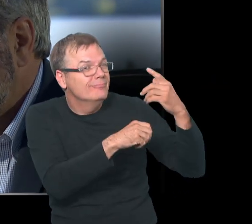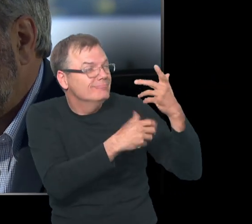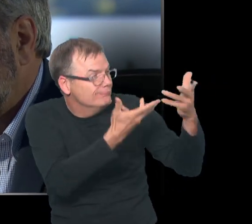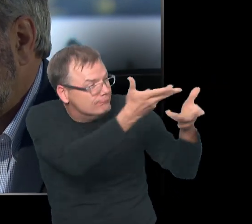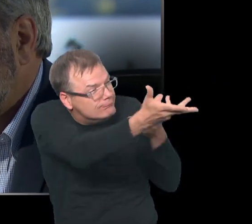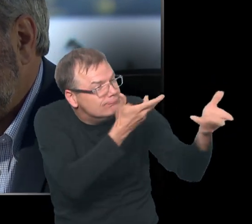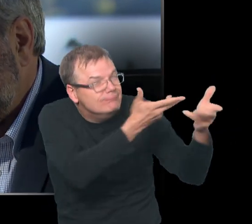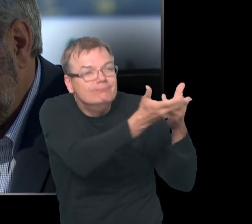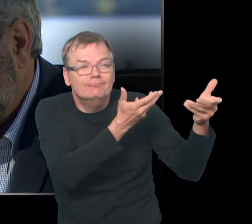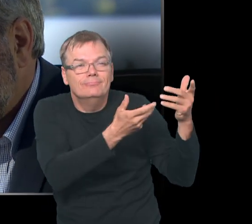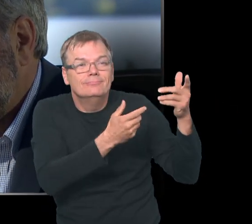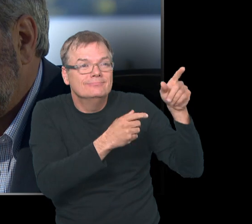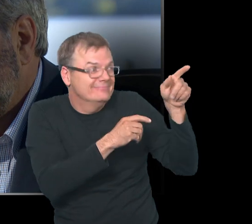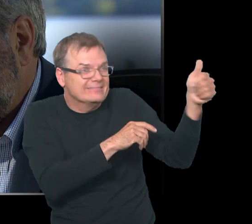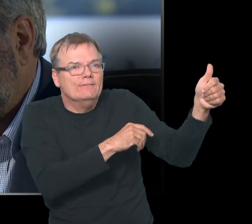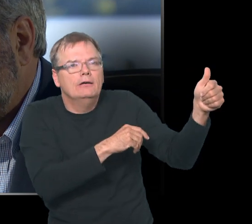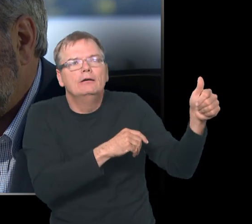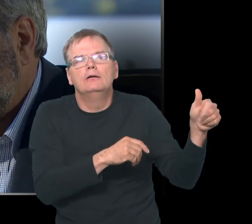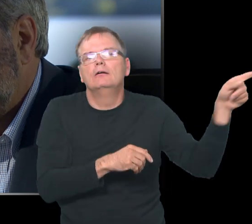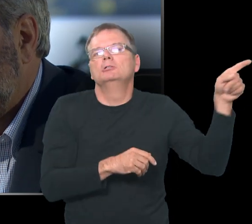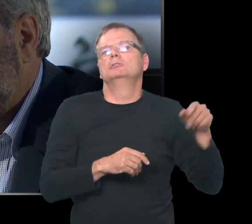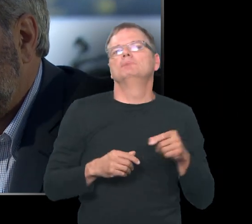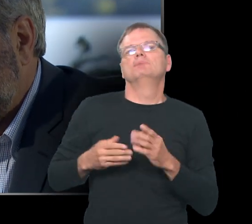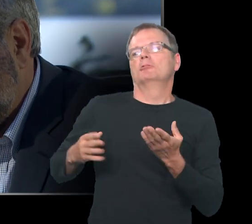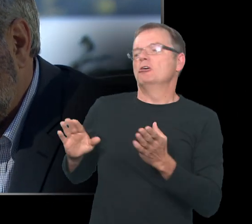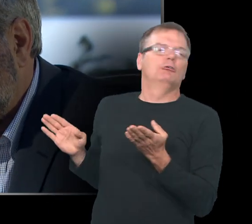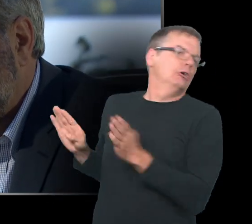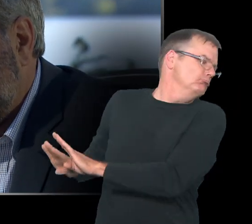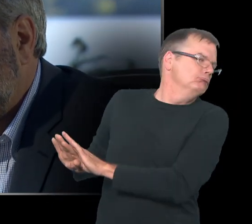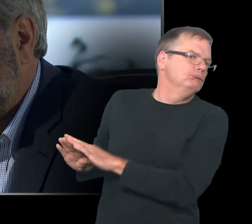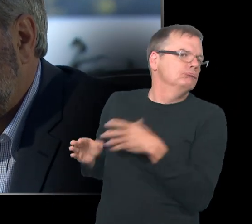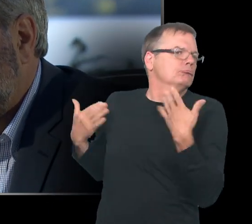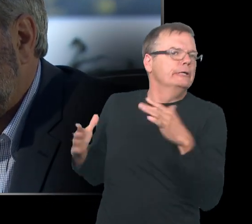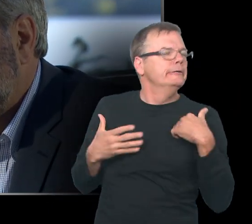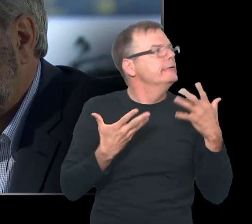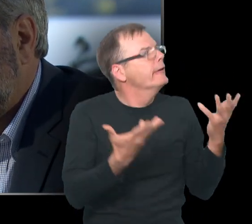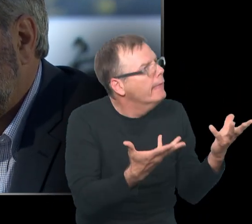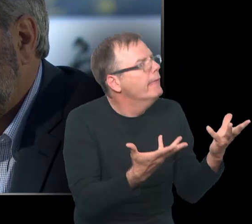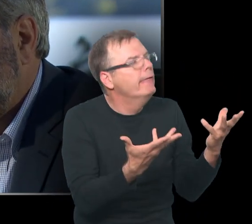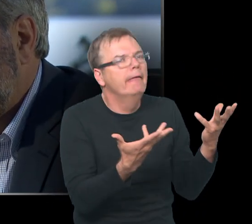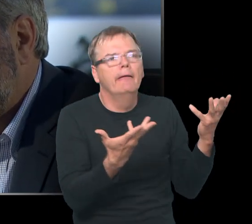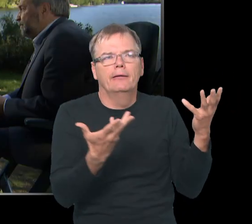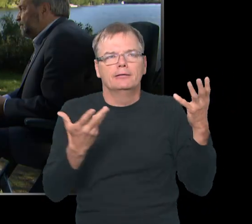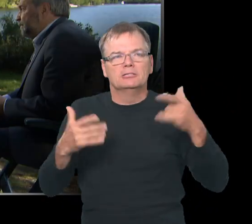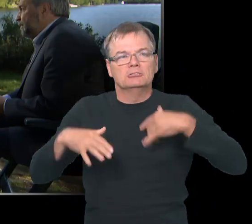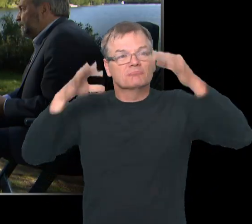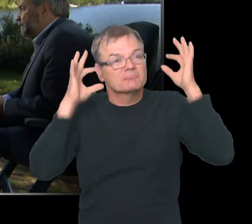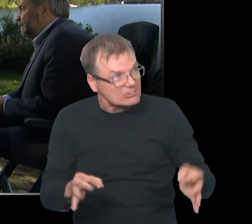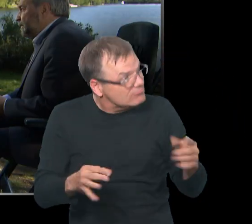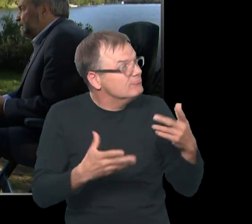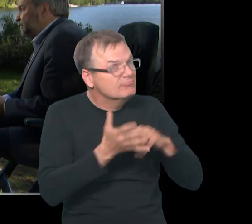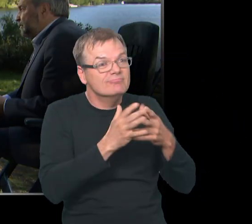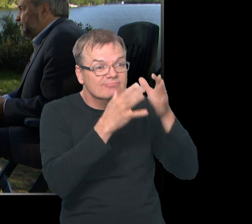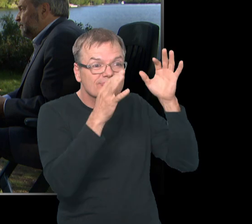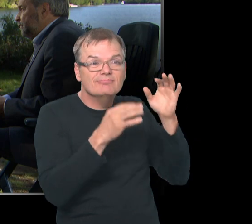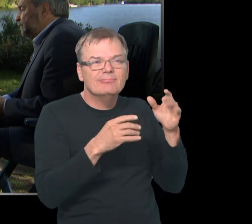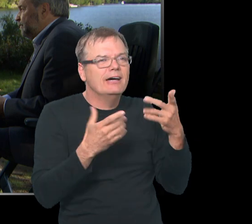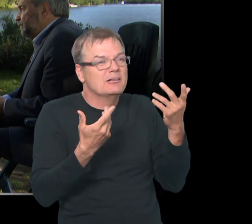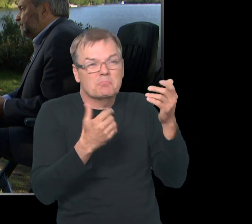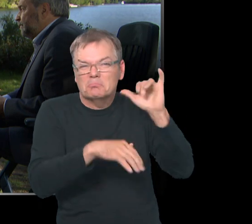opened that door several times, but it's he himself who has slammed the door shut conclusively every time we've raised that. And when you say conclusively, does that mean